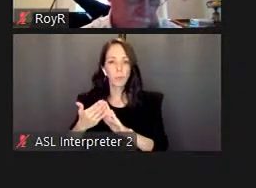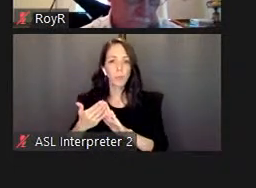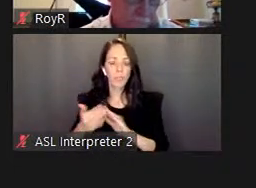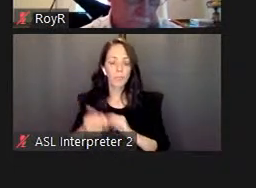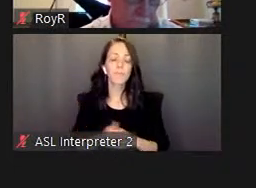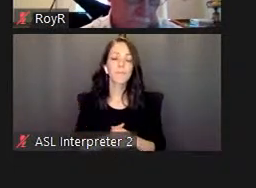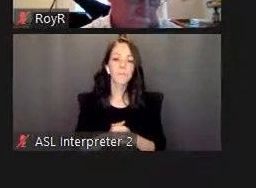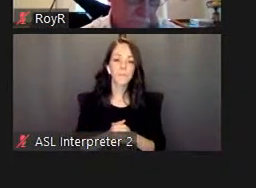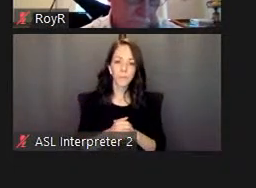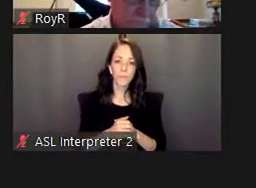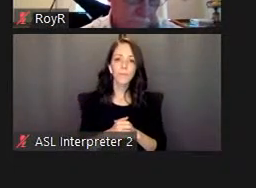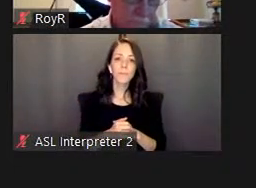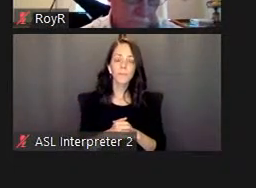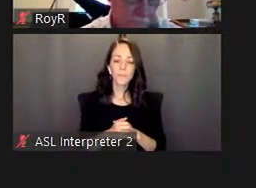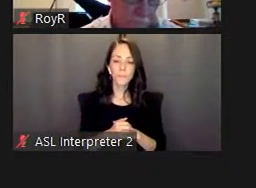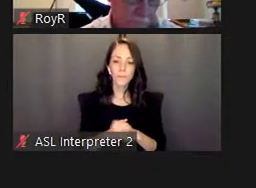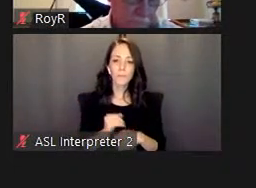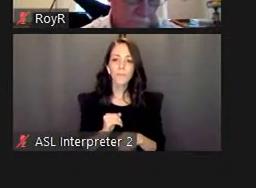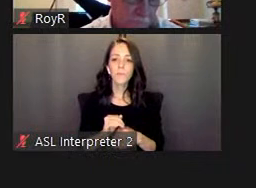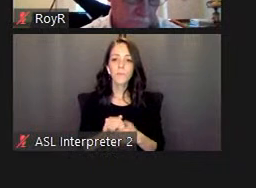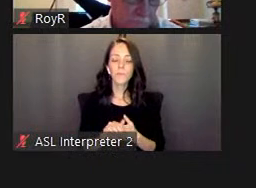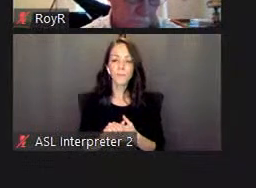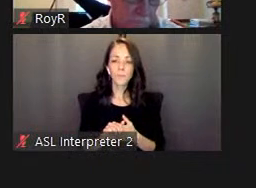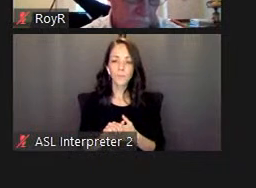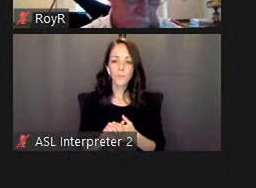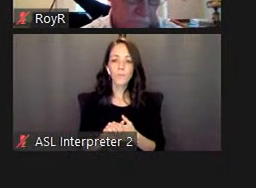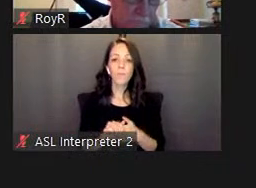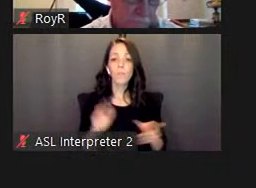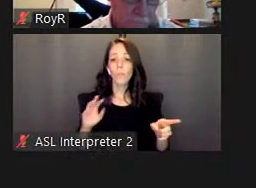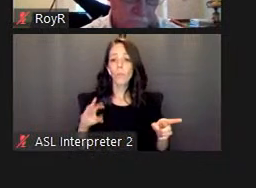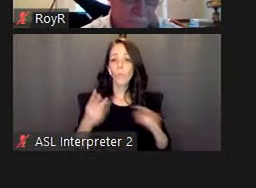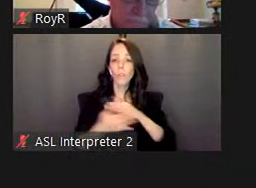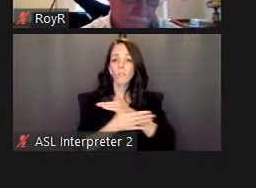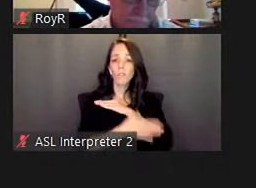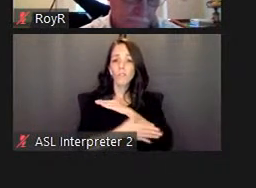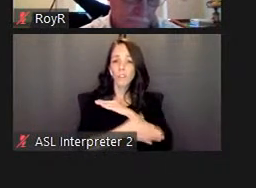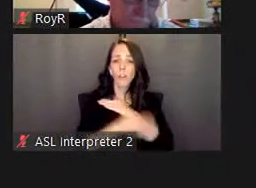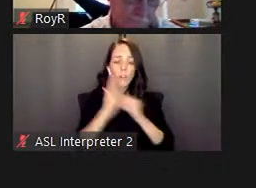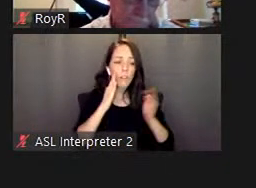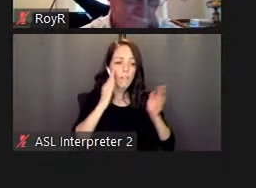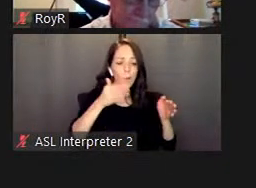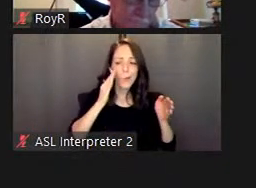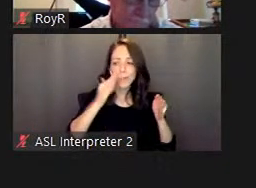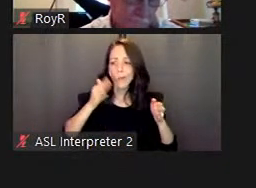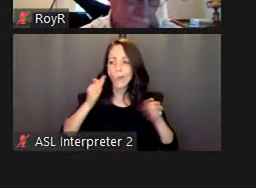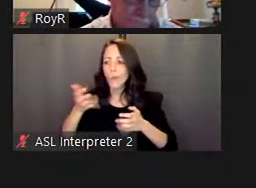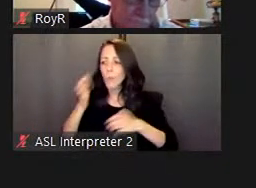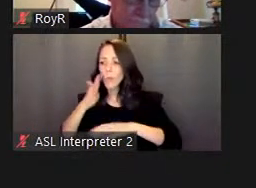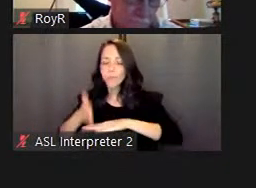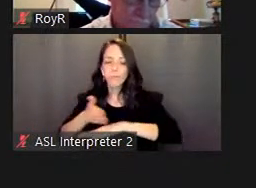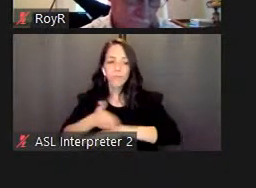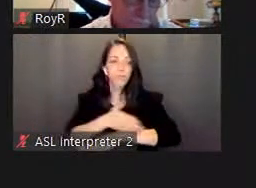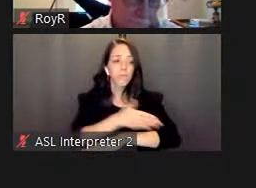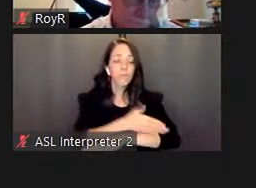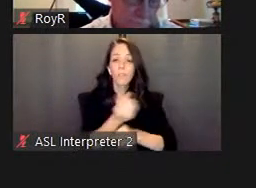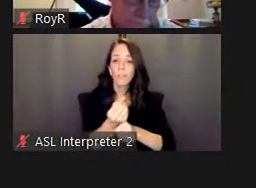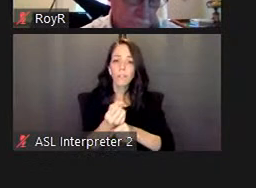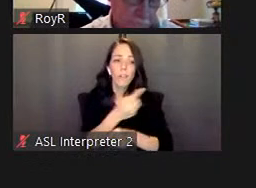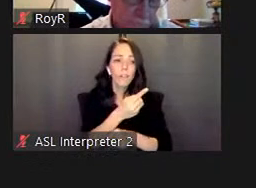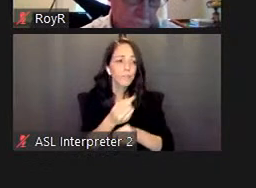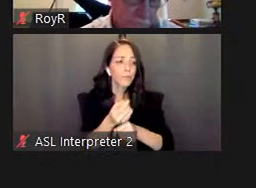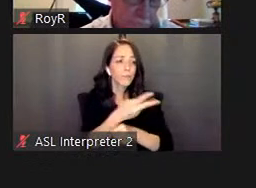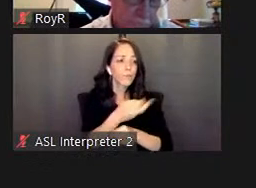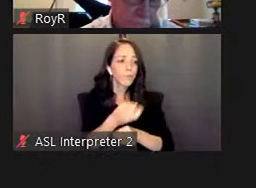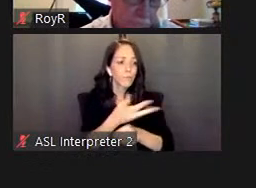that Washington County is making in some of these areas. And throughout the next year and beyond, we'll be looking to you, community, for